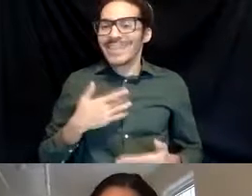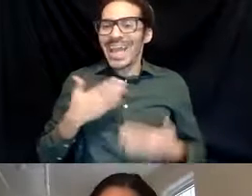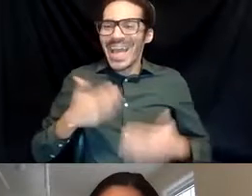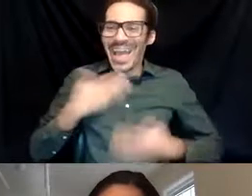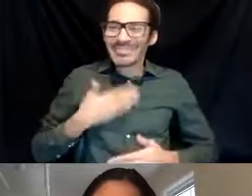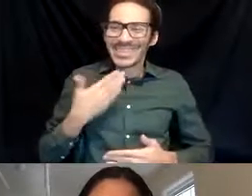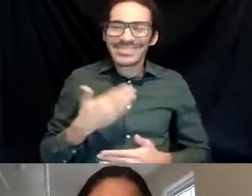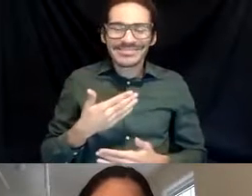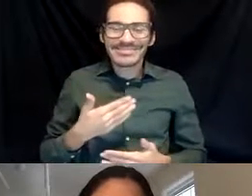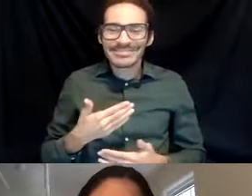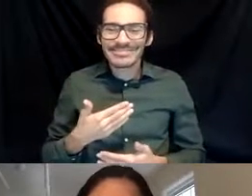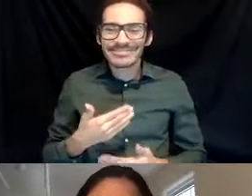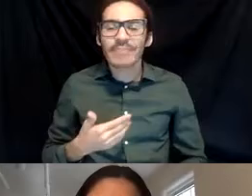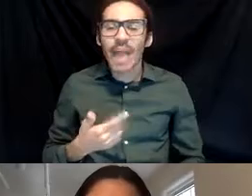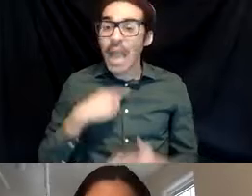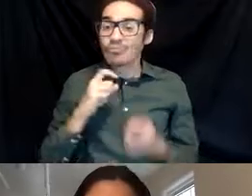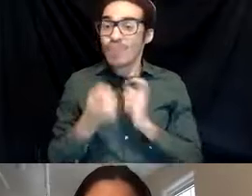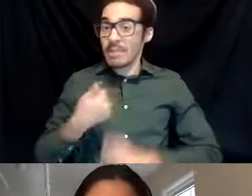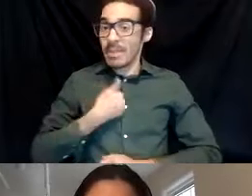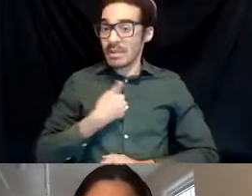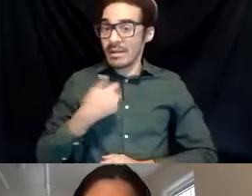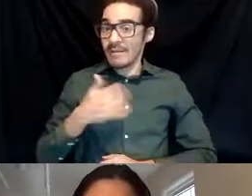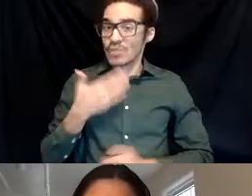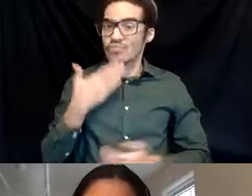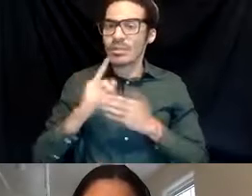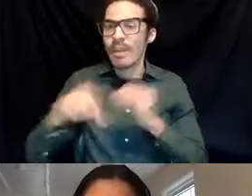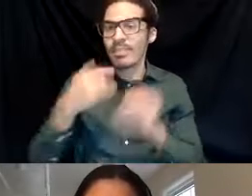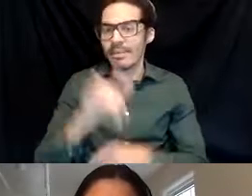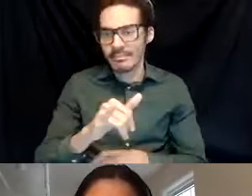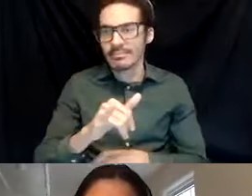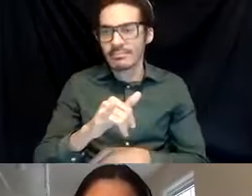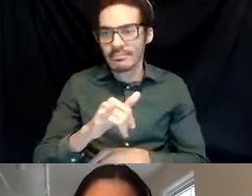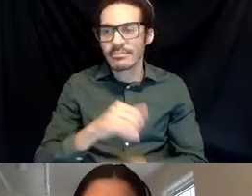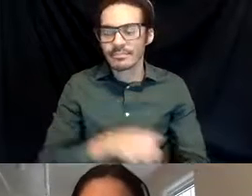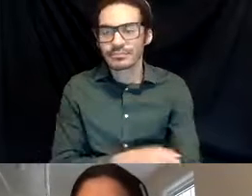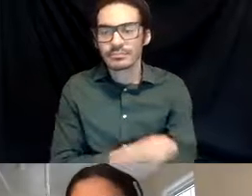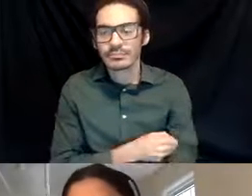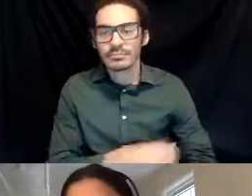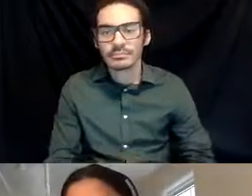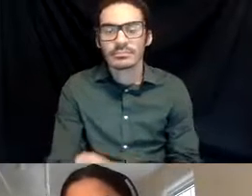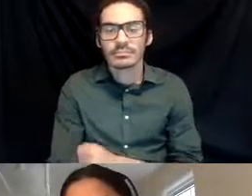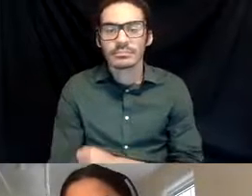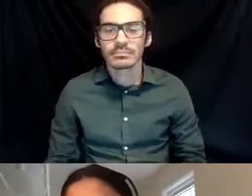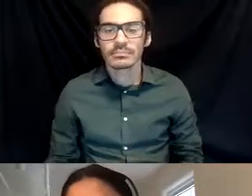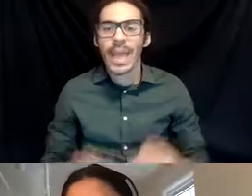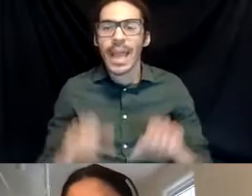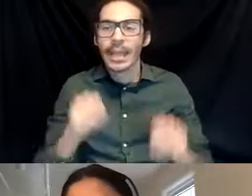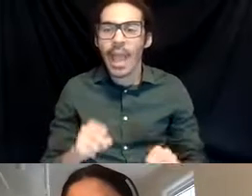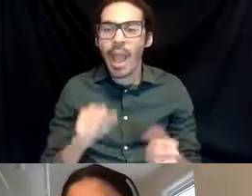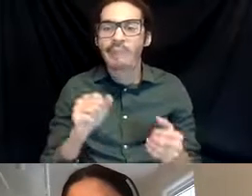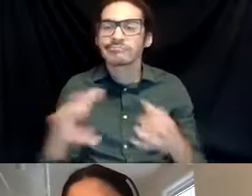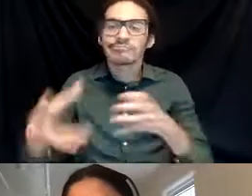bad about changing myself. I felt good about changing myself to be able to sort of be a member of a